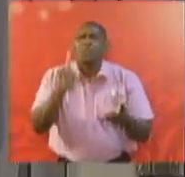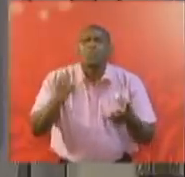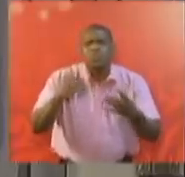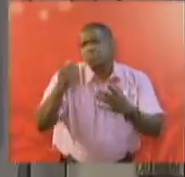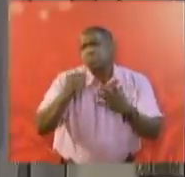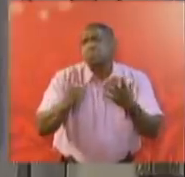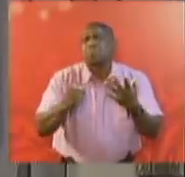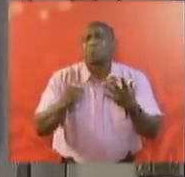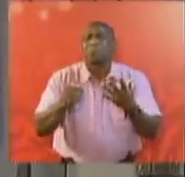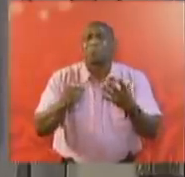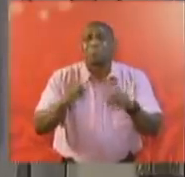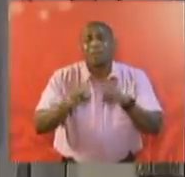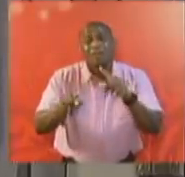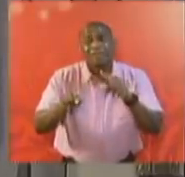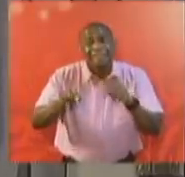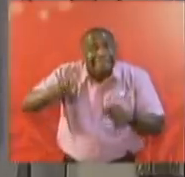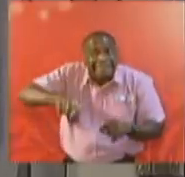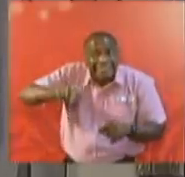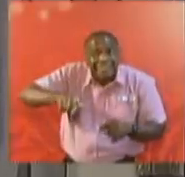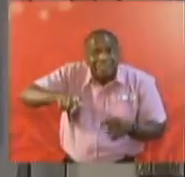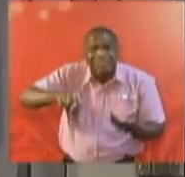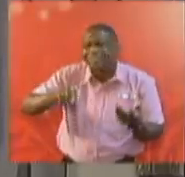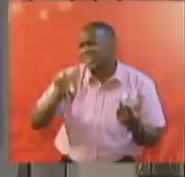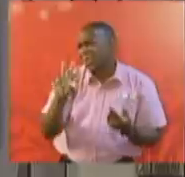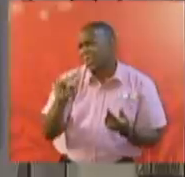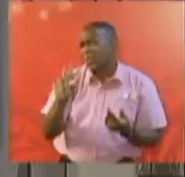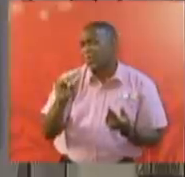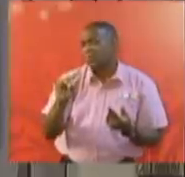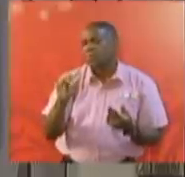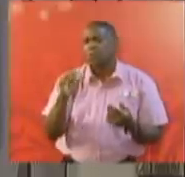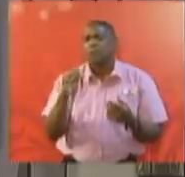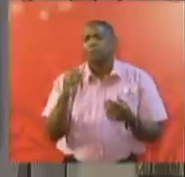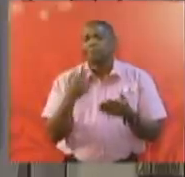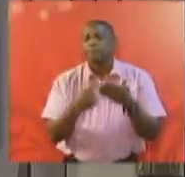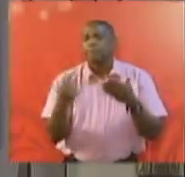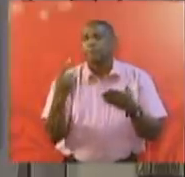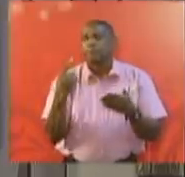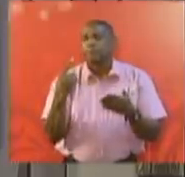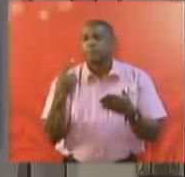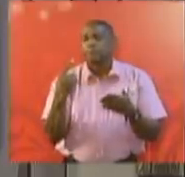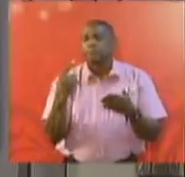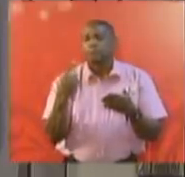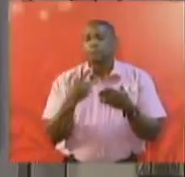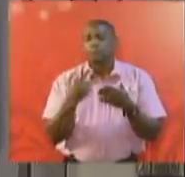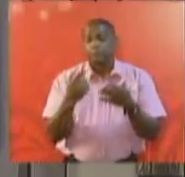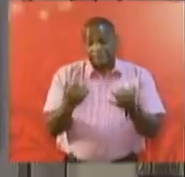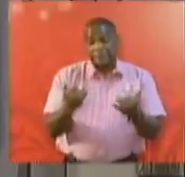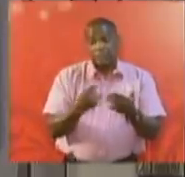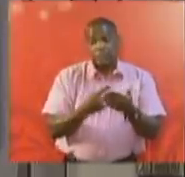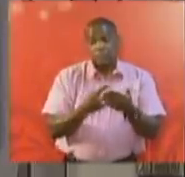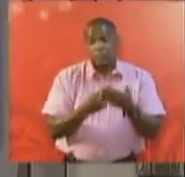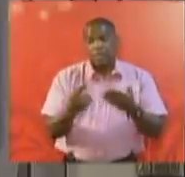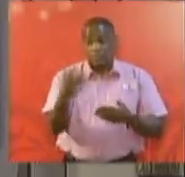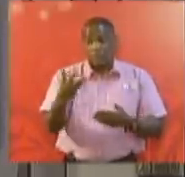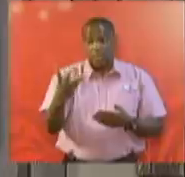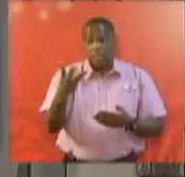certain things. Dr. Alana Kwamana-Best was here this week, Wednesday, and she